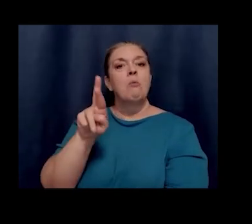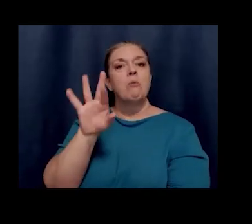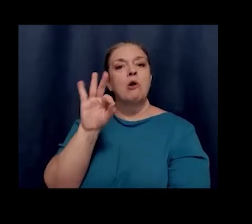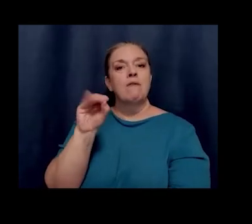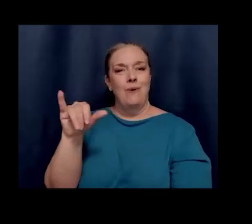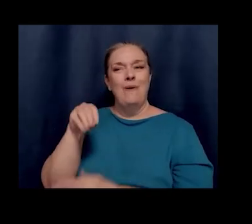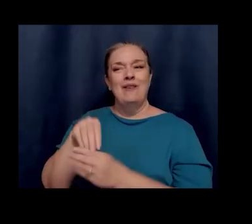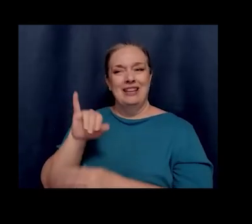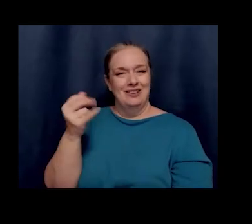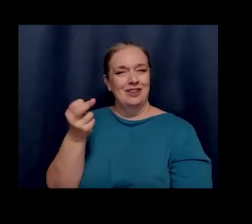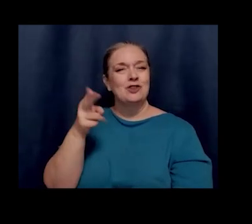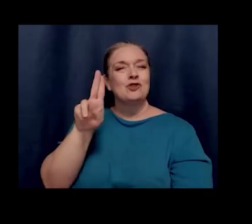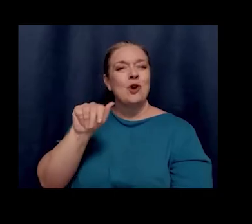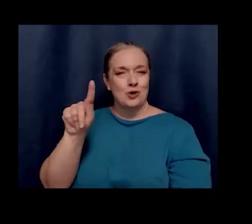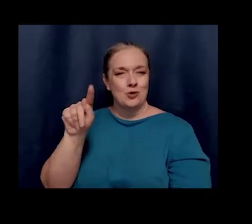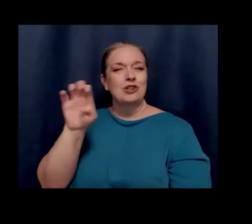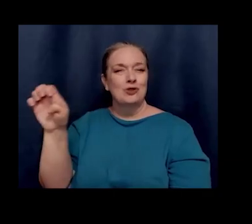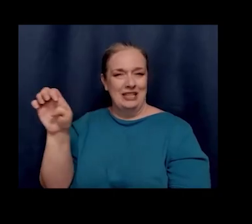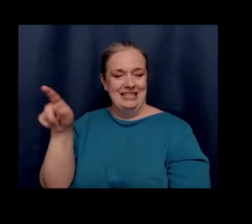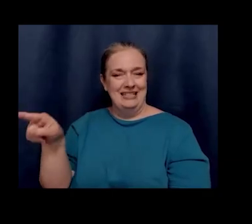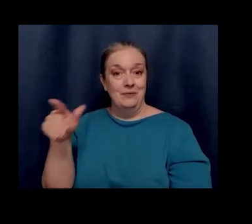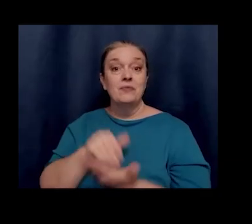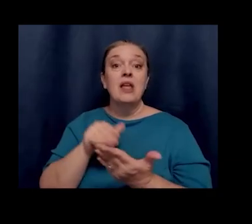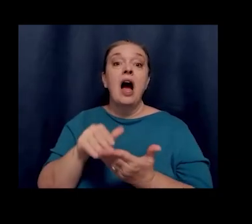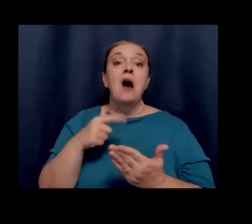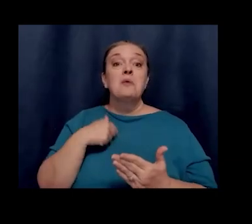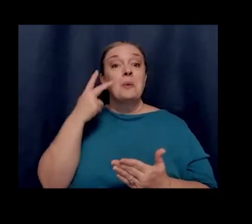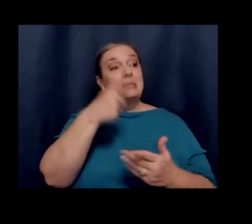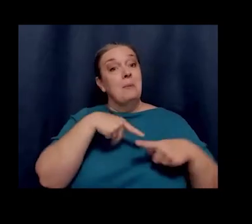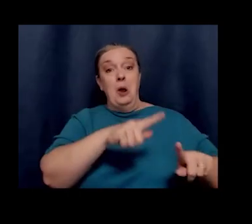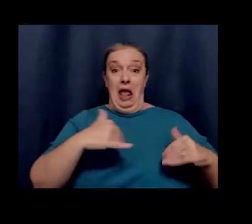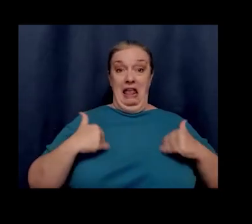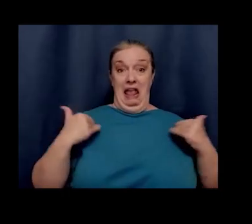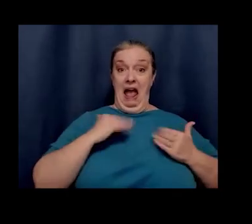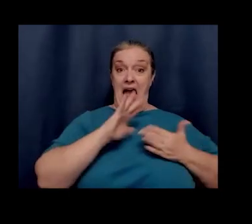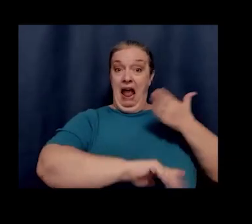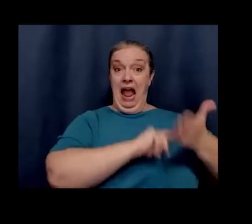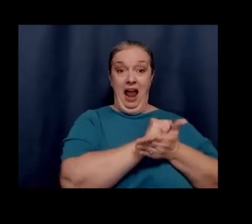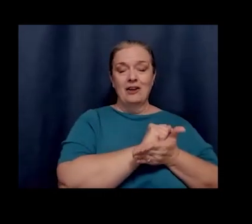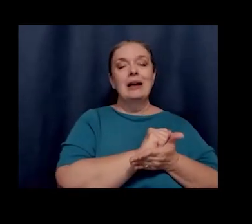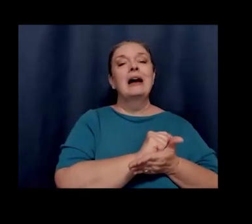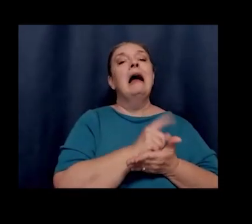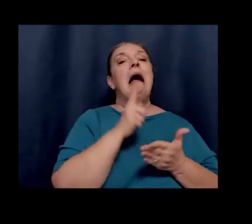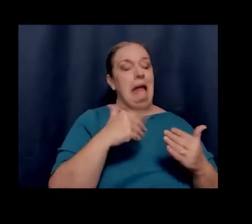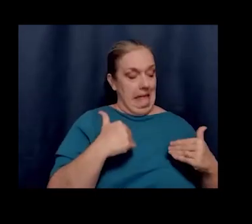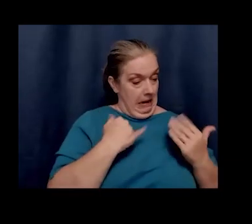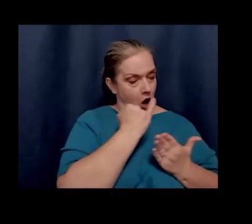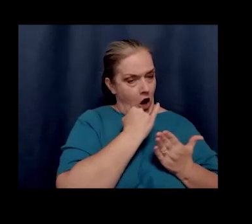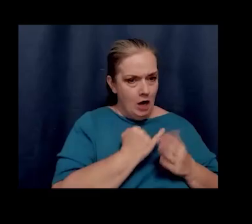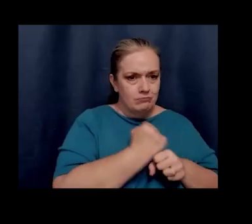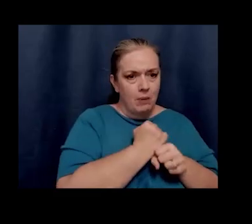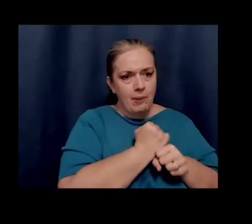so often we see artists only represented in their youth. So I love that this shows him vibrant and